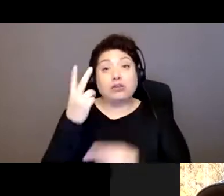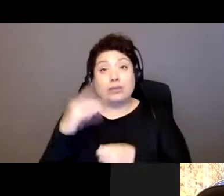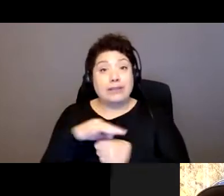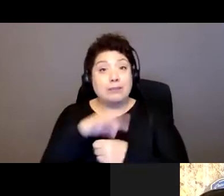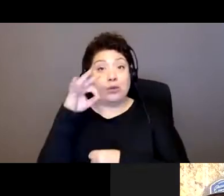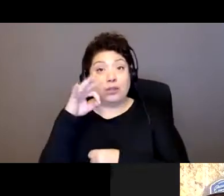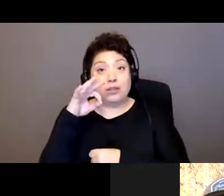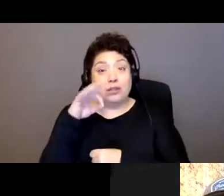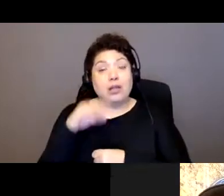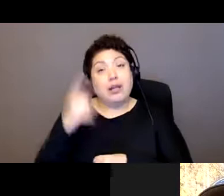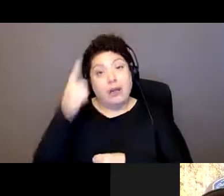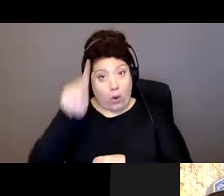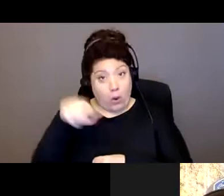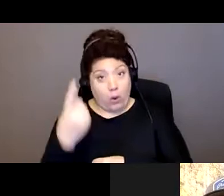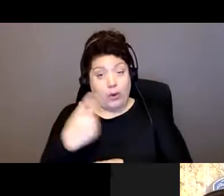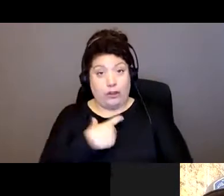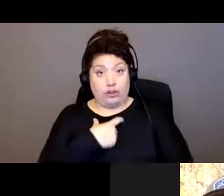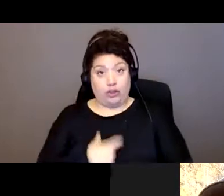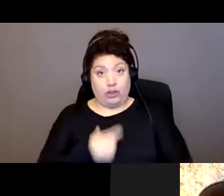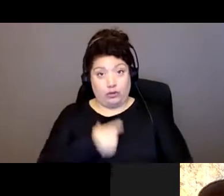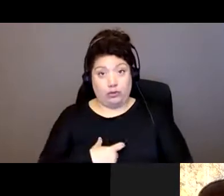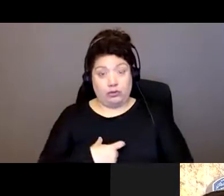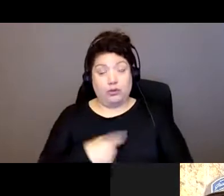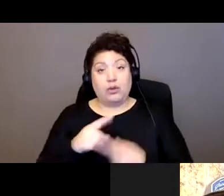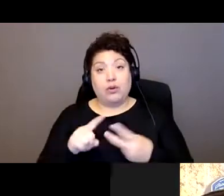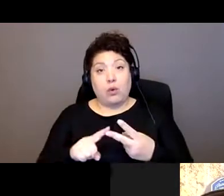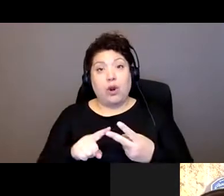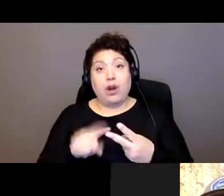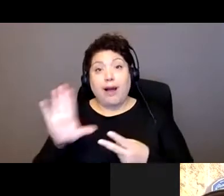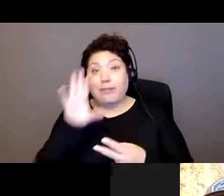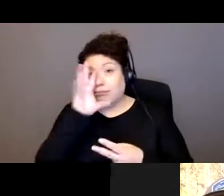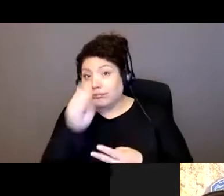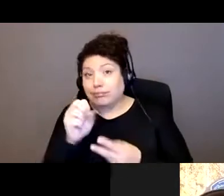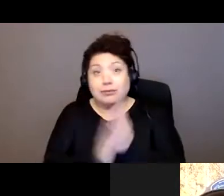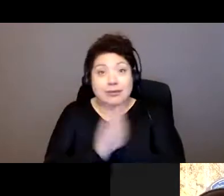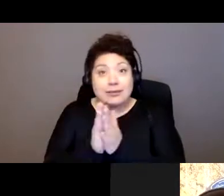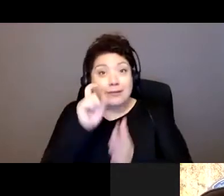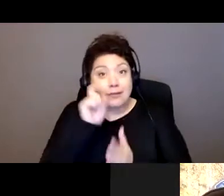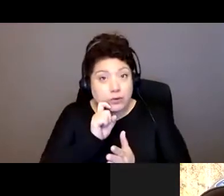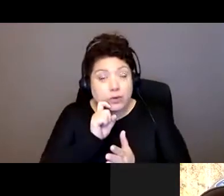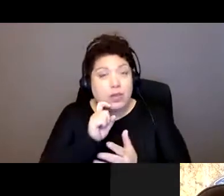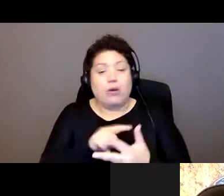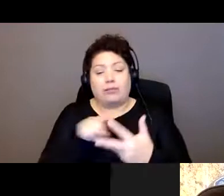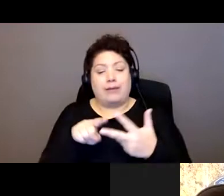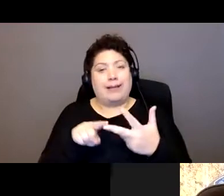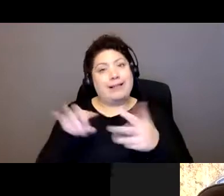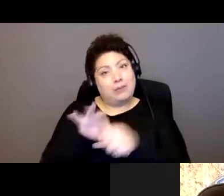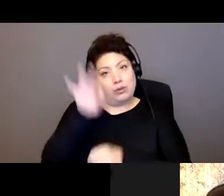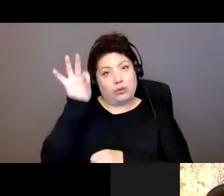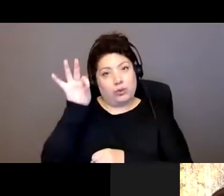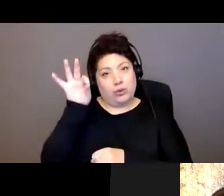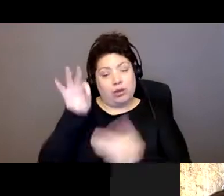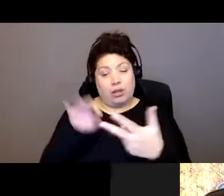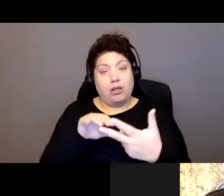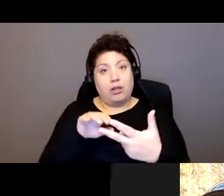not just a gender or a sexuality thing, it's also a spiritual thing. Mm. It's all